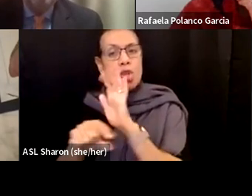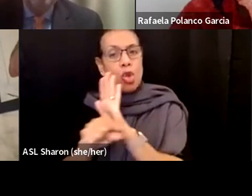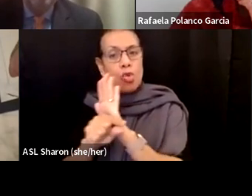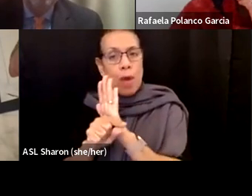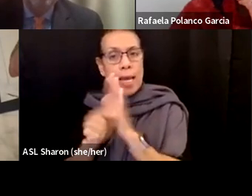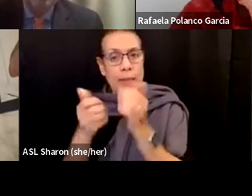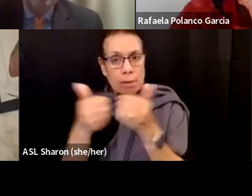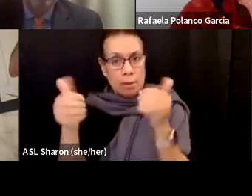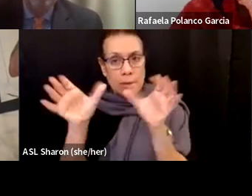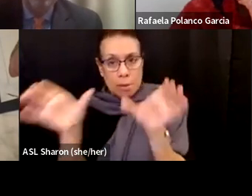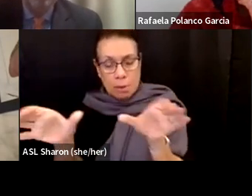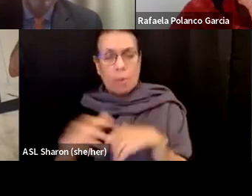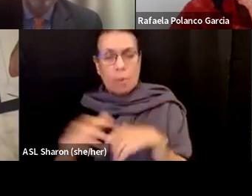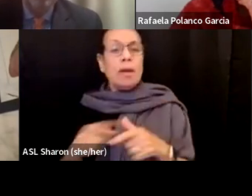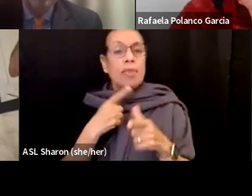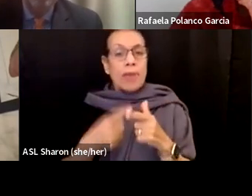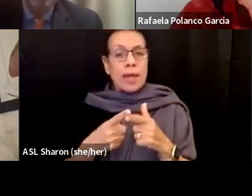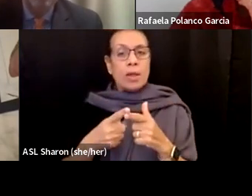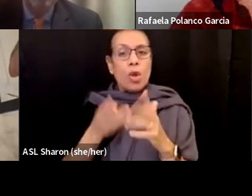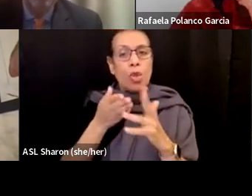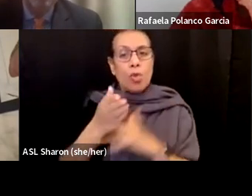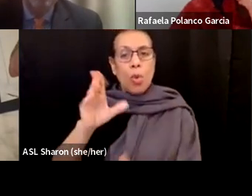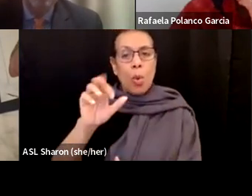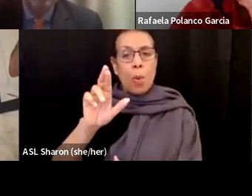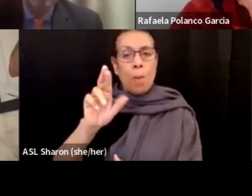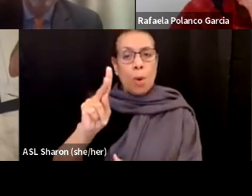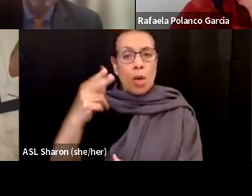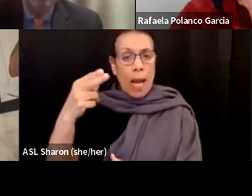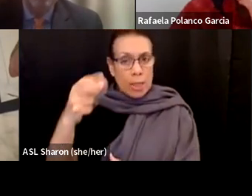then they have the school equity roundtable through the burke high school